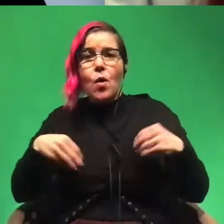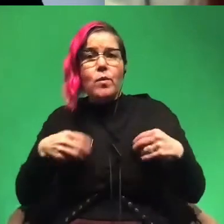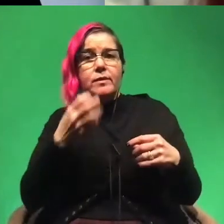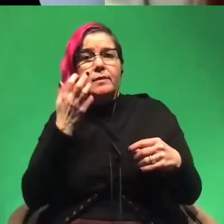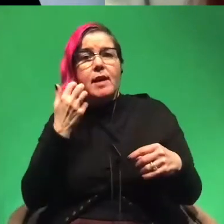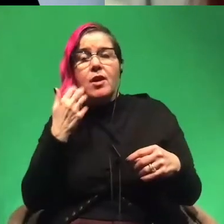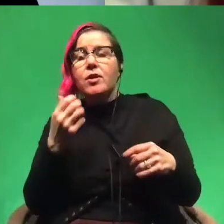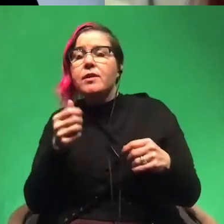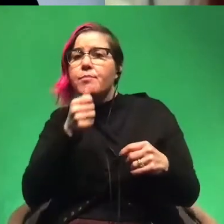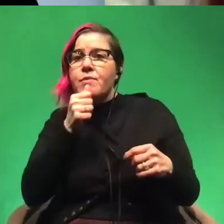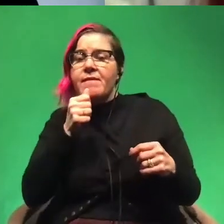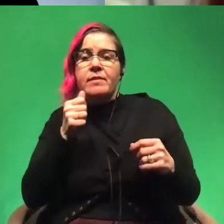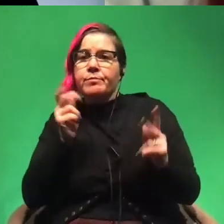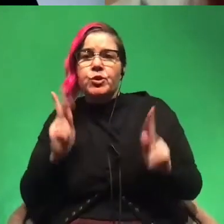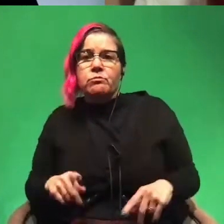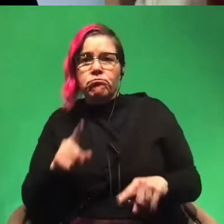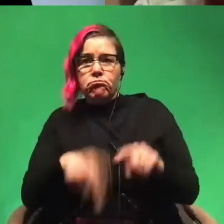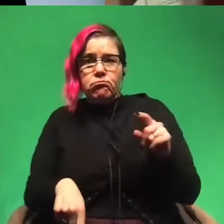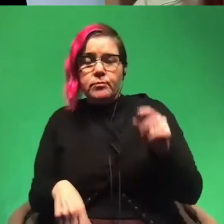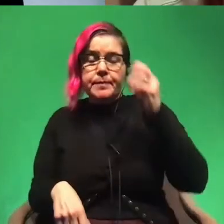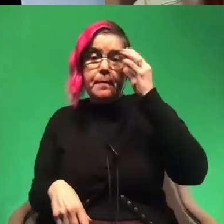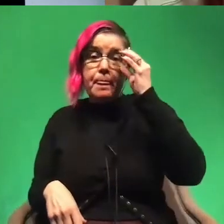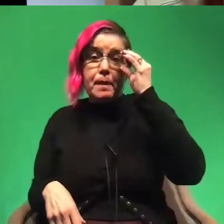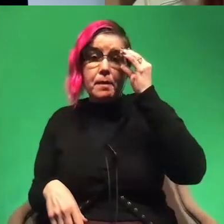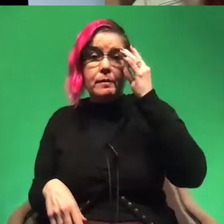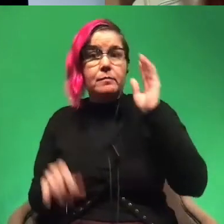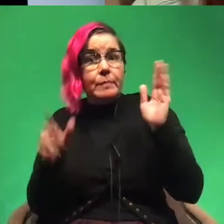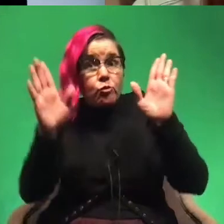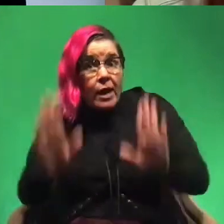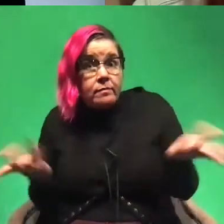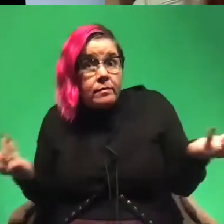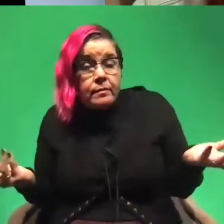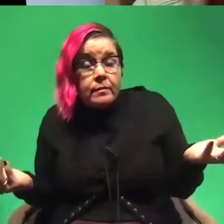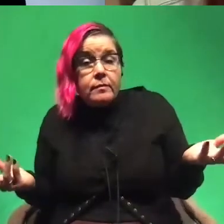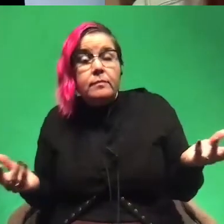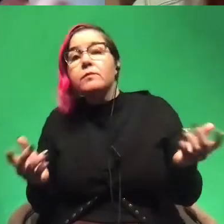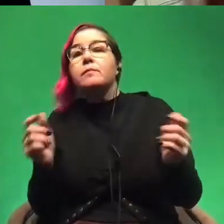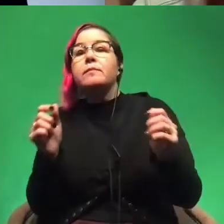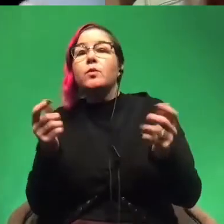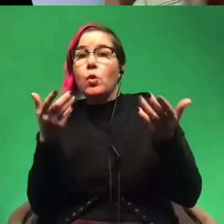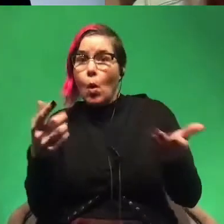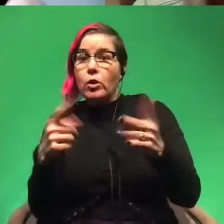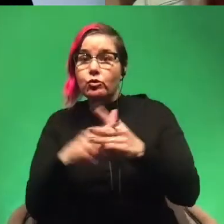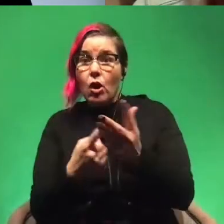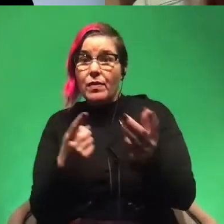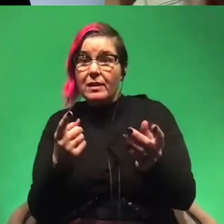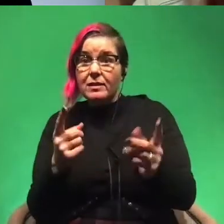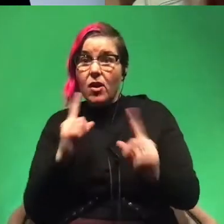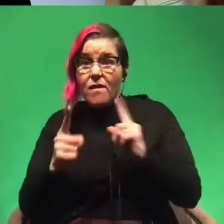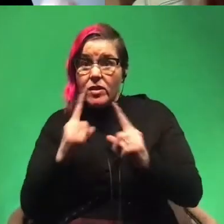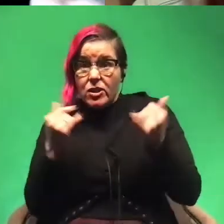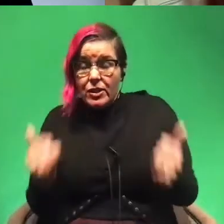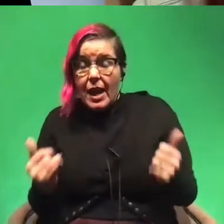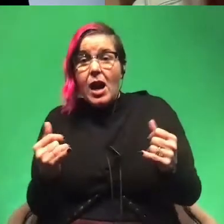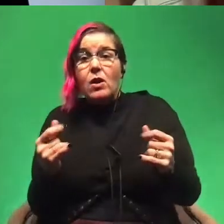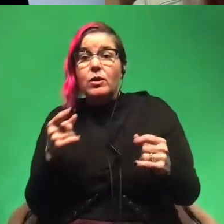as a private citizen. And that's great. And so being able to have those conversations now, like leveraging this